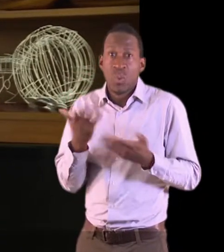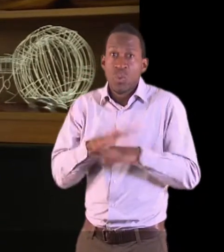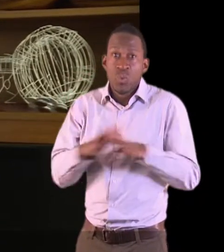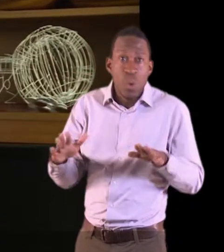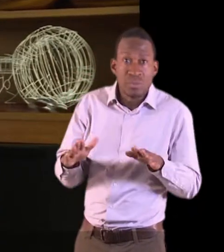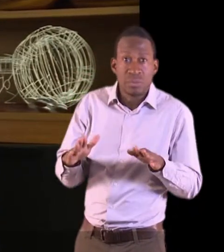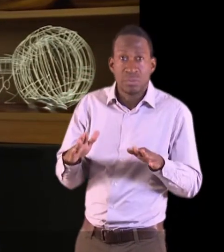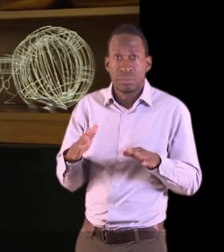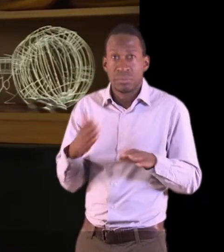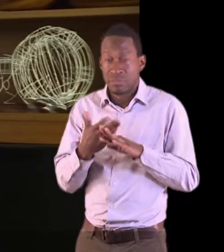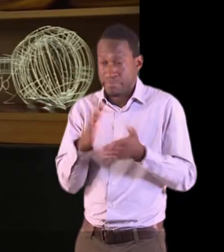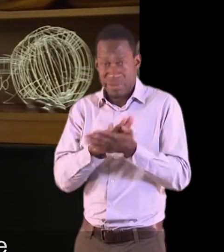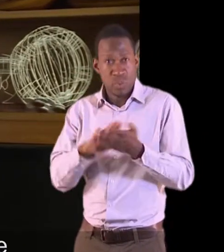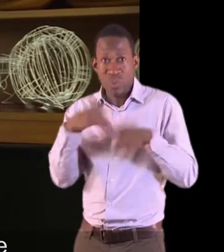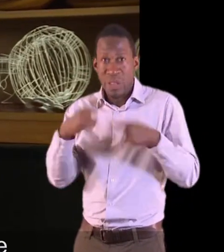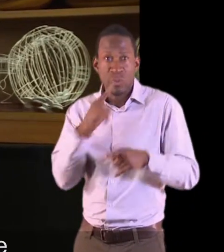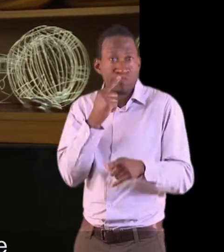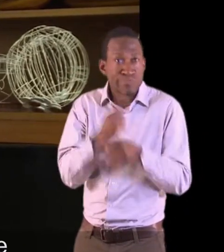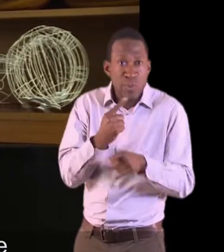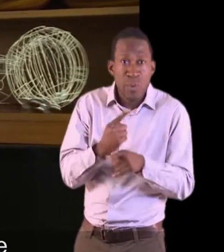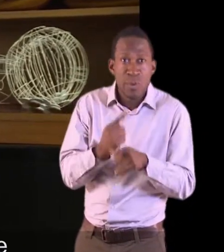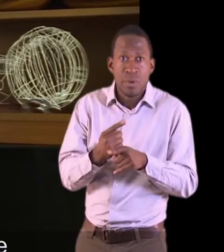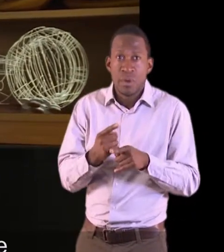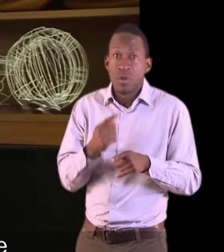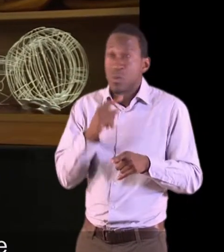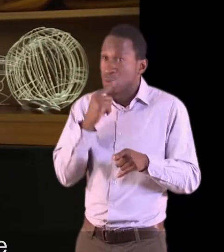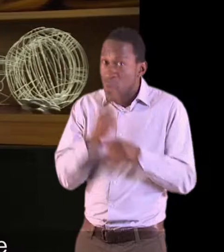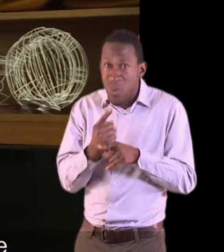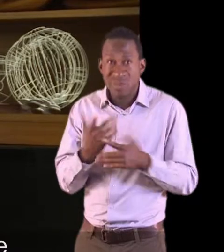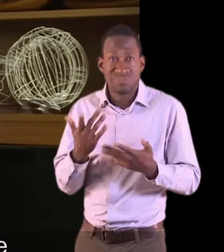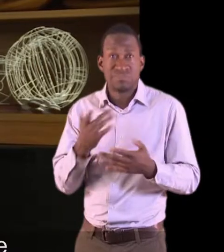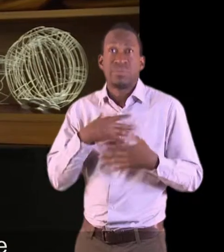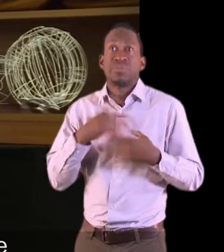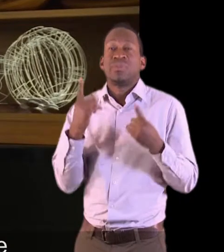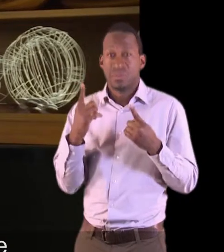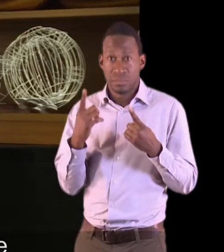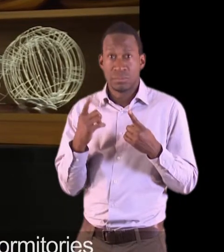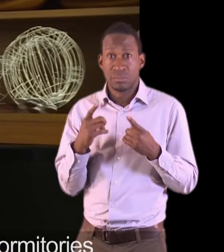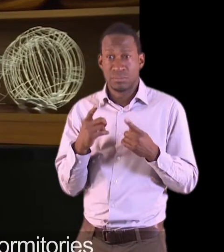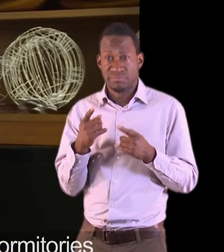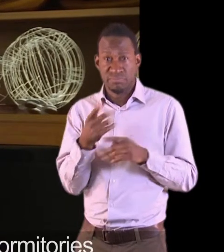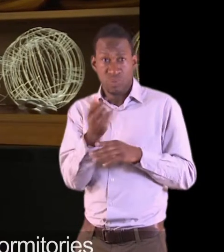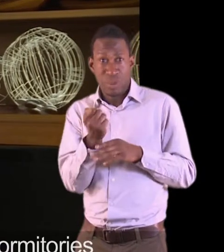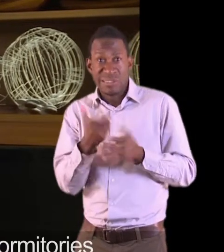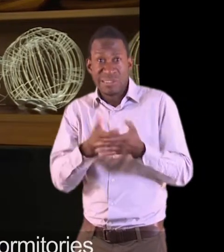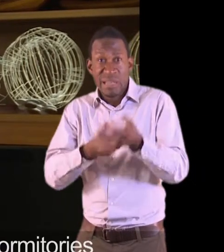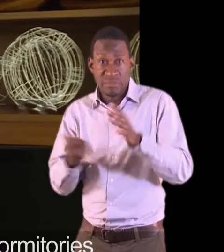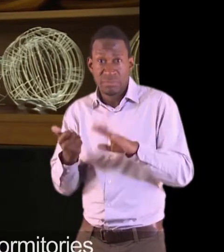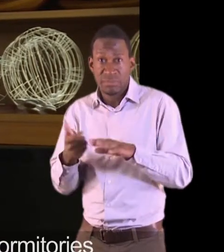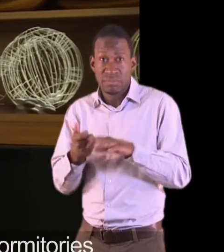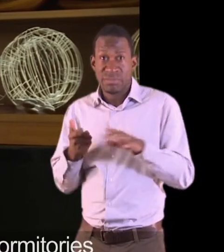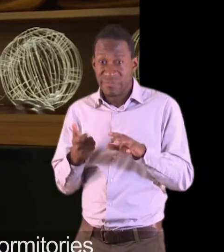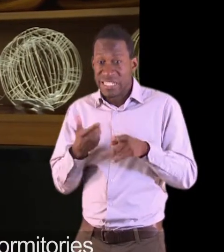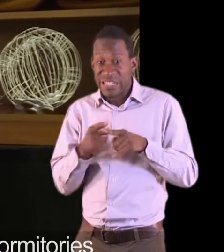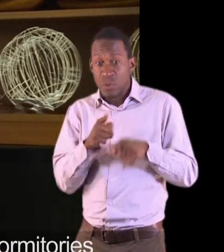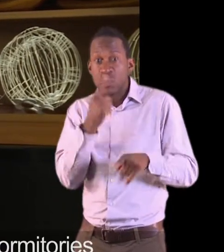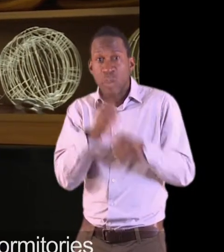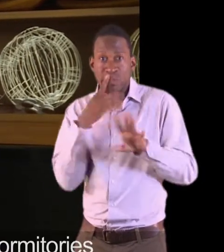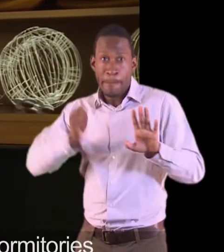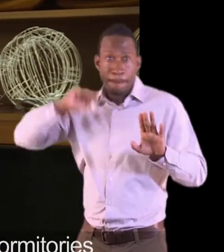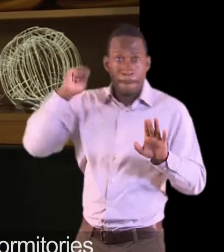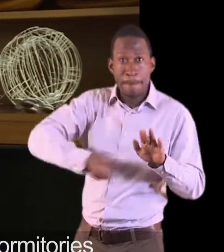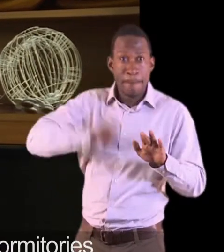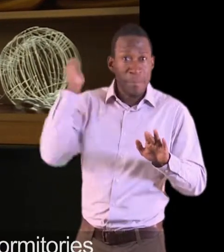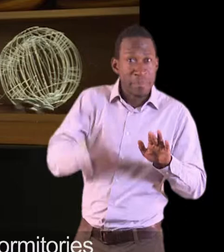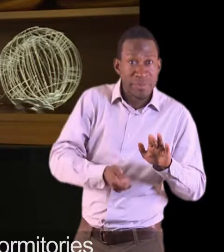a slipper on your backside if you talked. No, they used to patrol the dormitories to